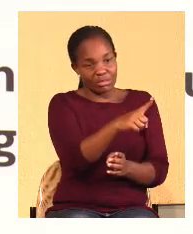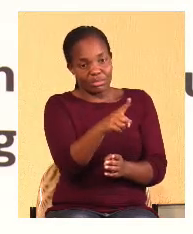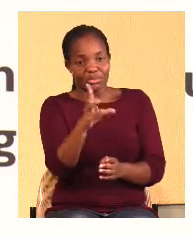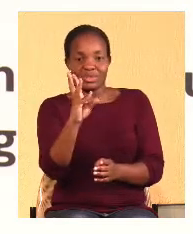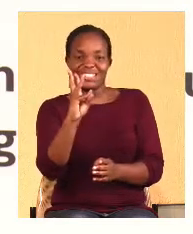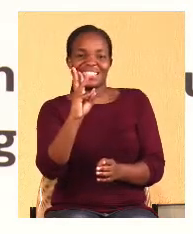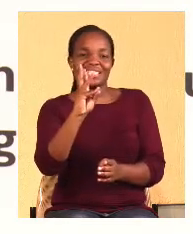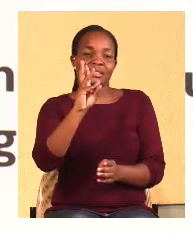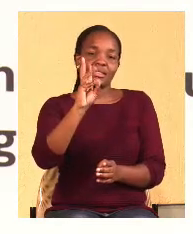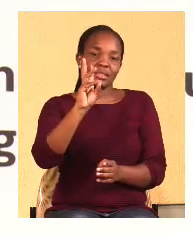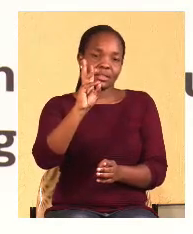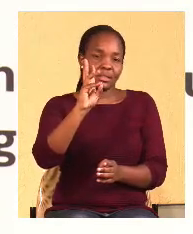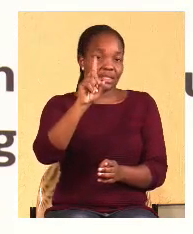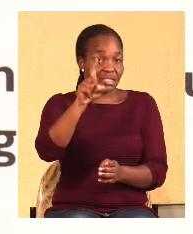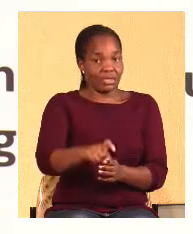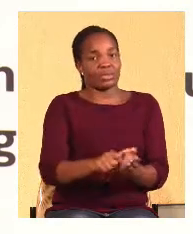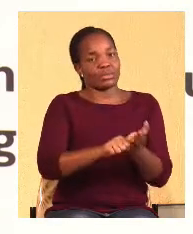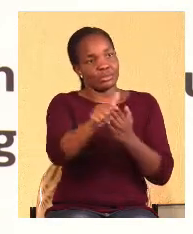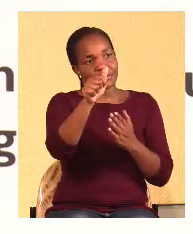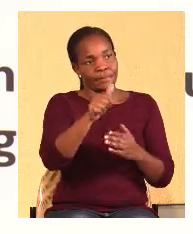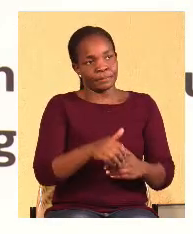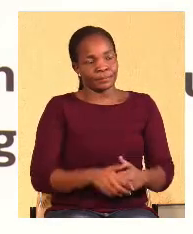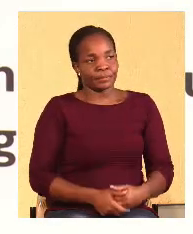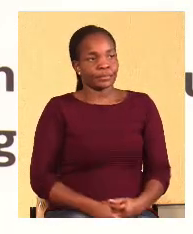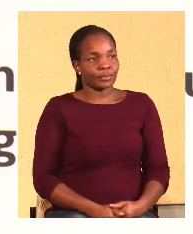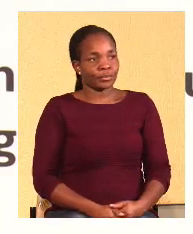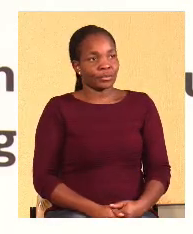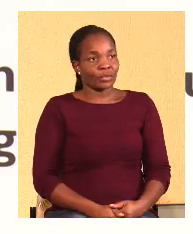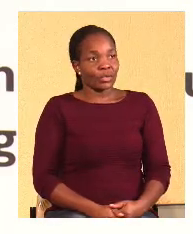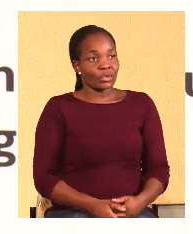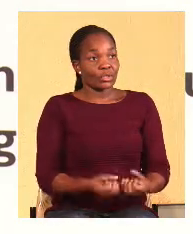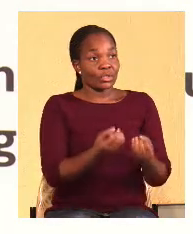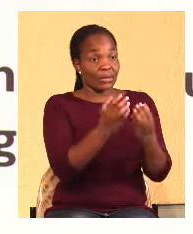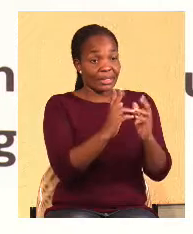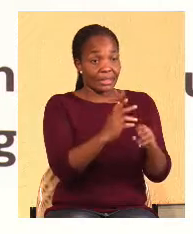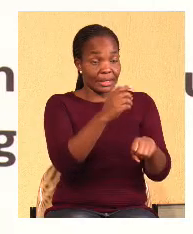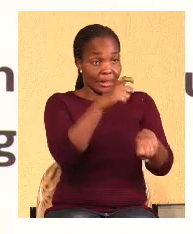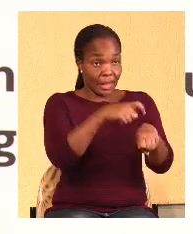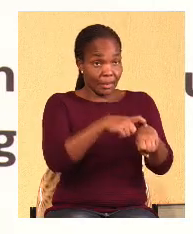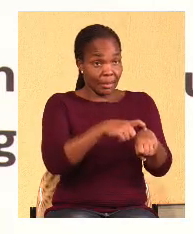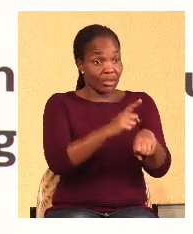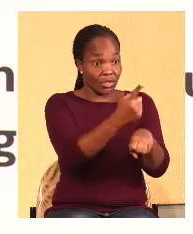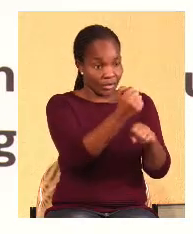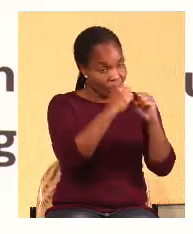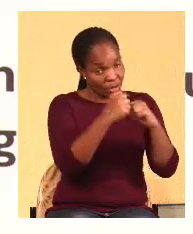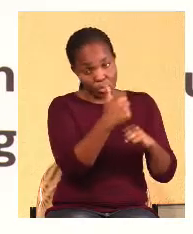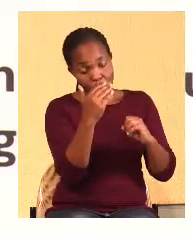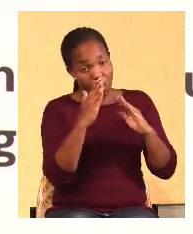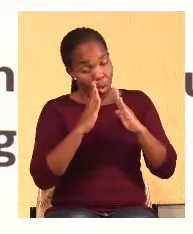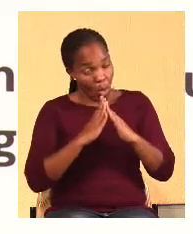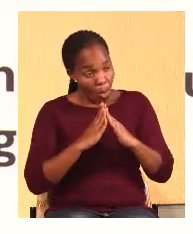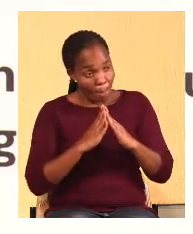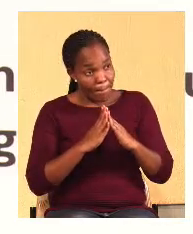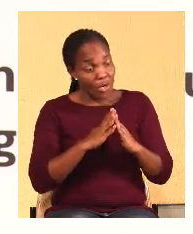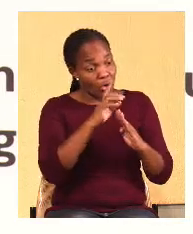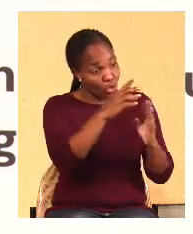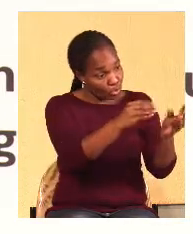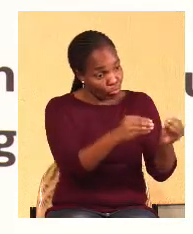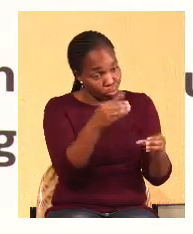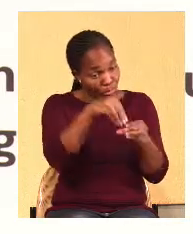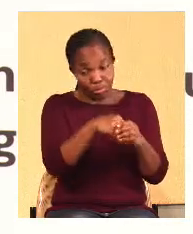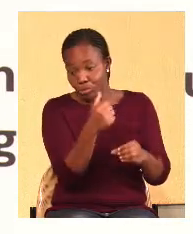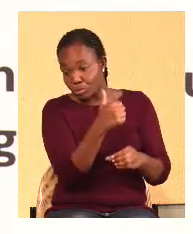refuse, or give them an opportunity to go to the police station to get an admission of guilt, or